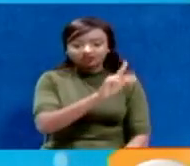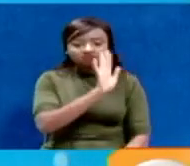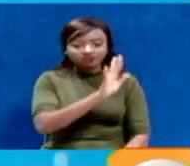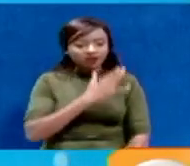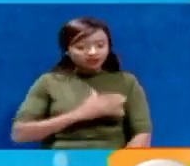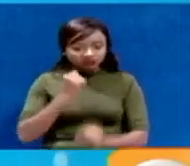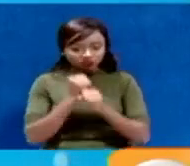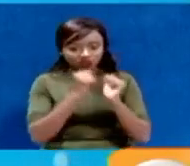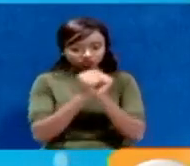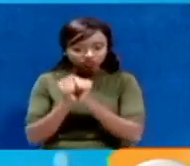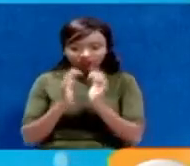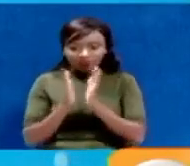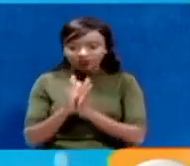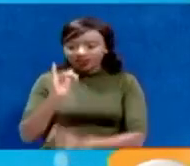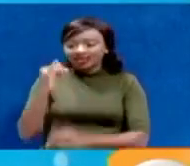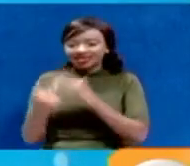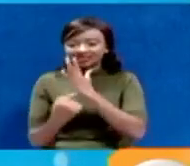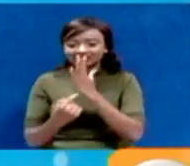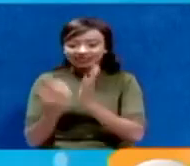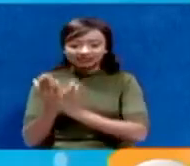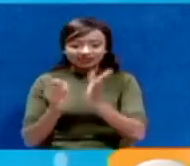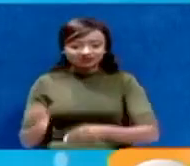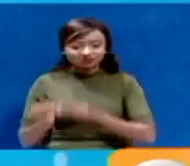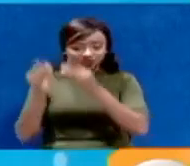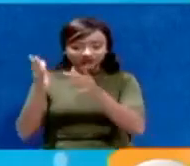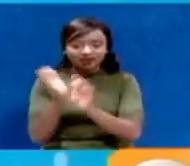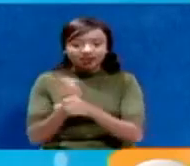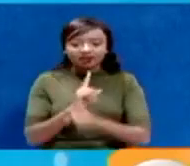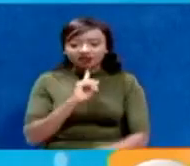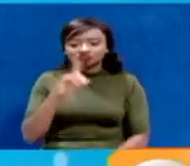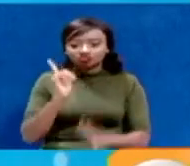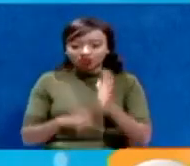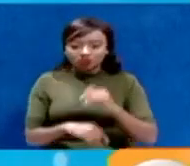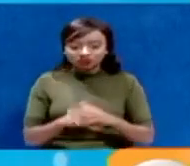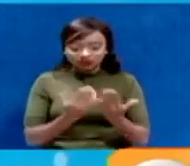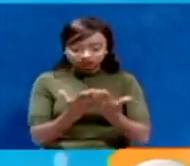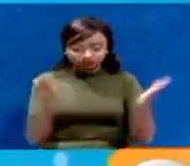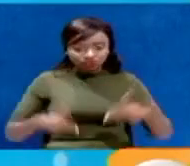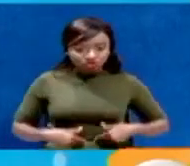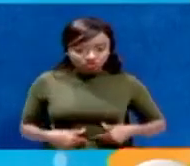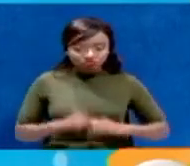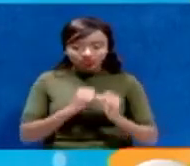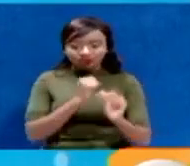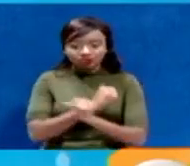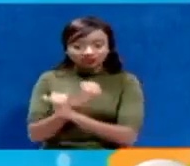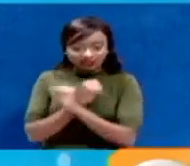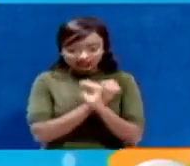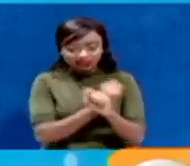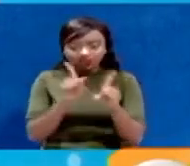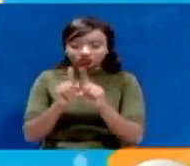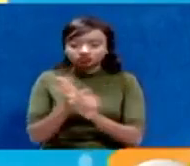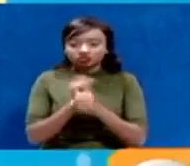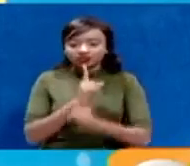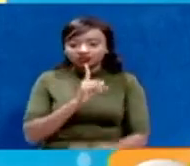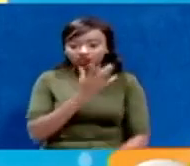extremely closely with the internet service providers to ensure that the young people are protected, to ensure